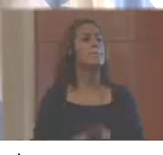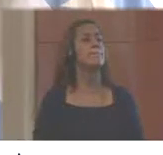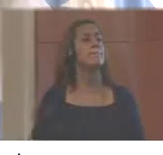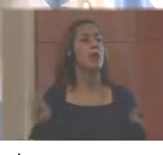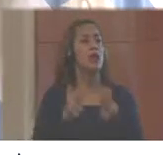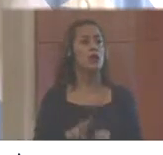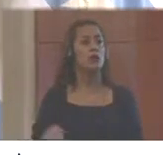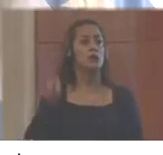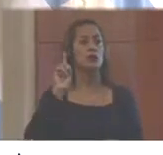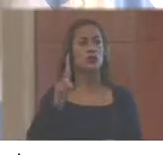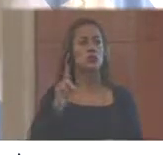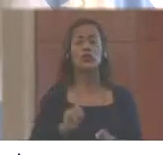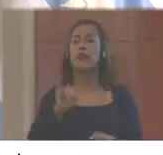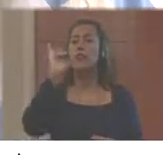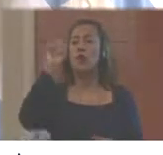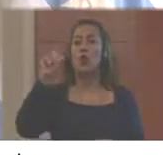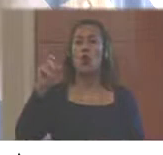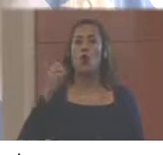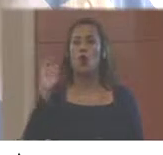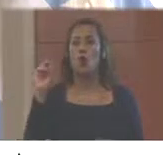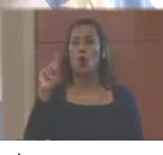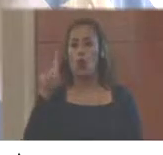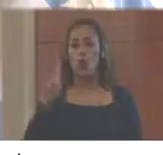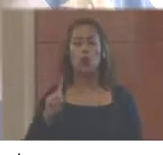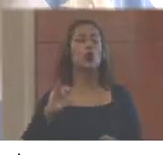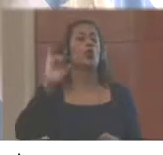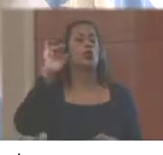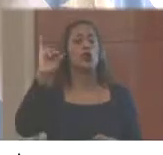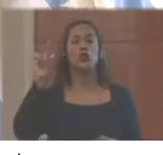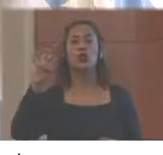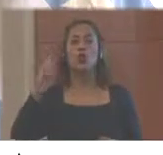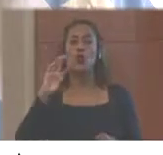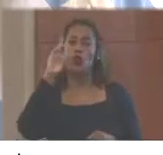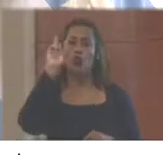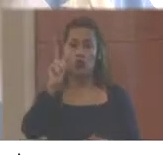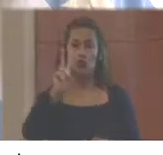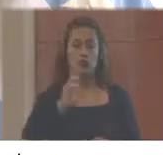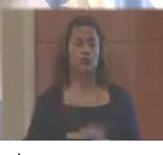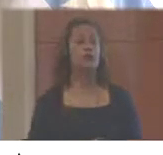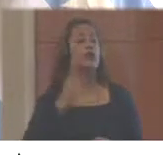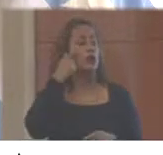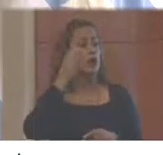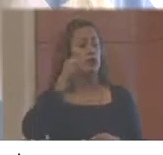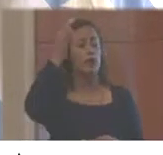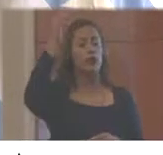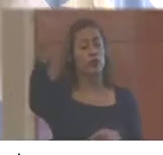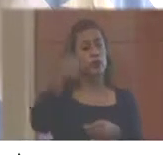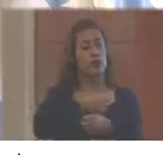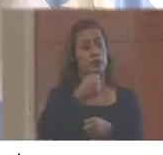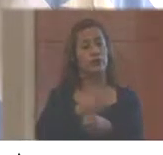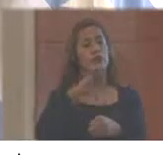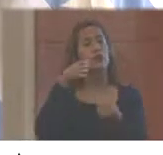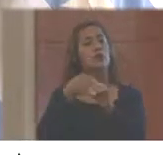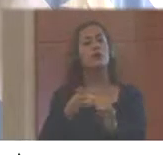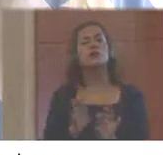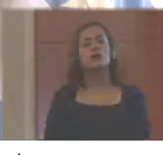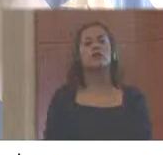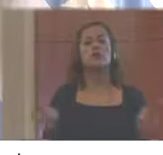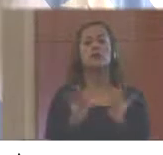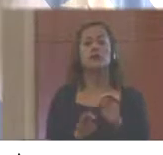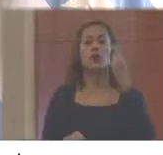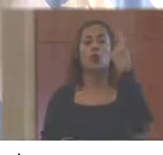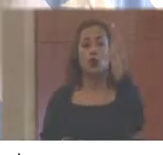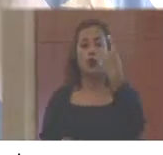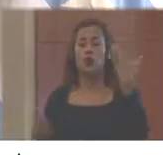work forward with. One of the most important objectives must be to integrate DRR as a